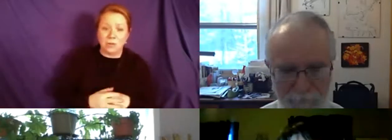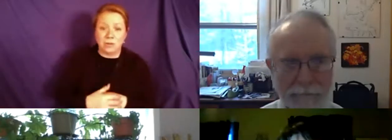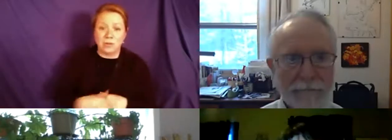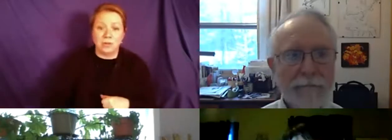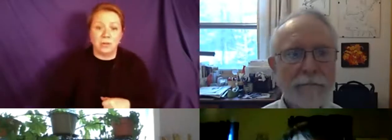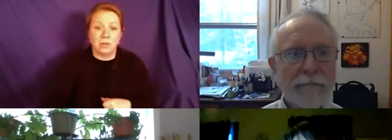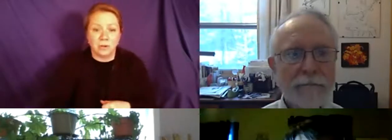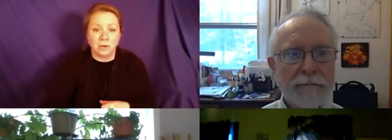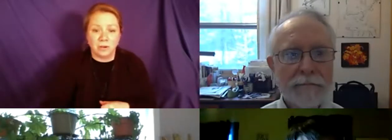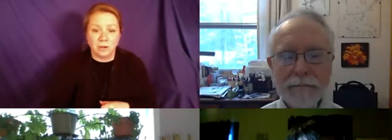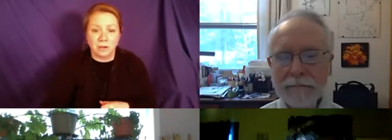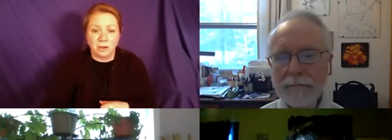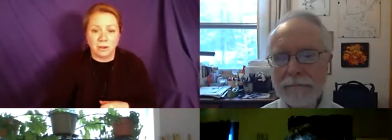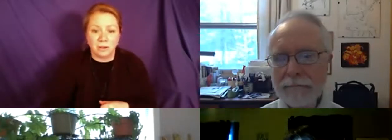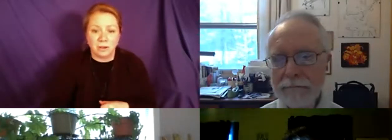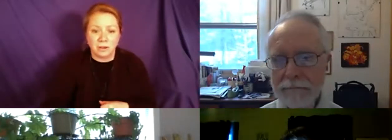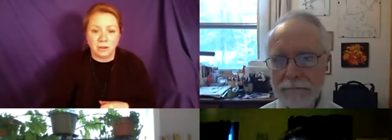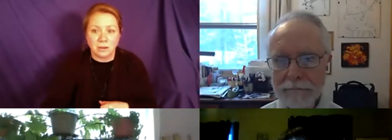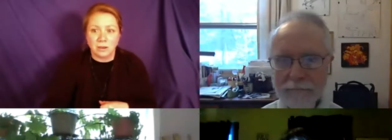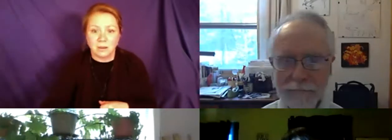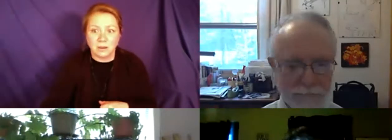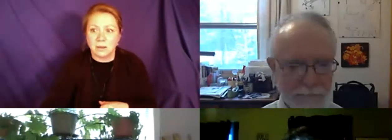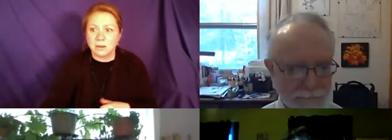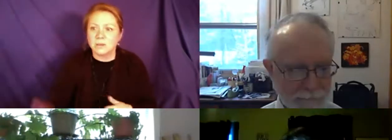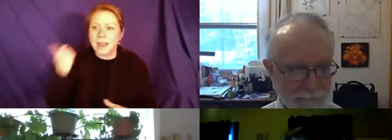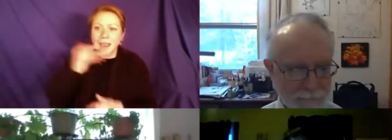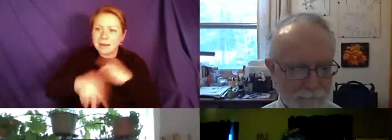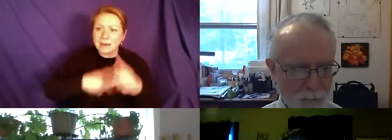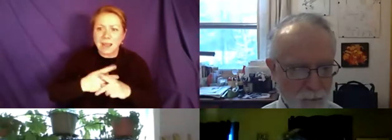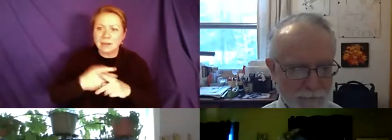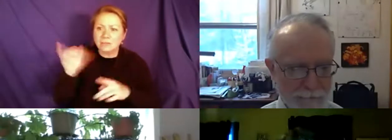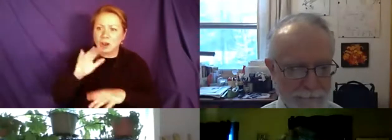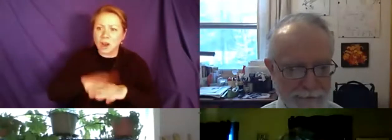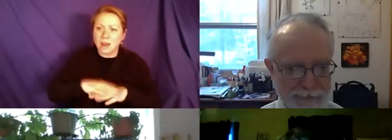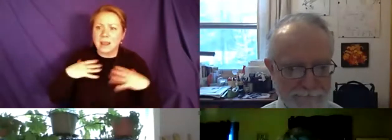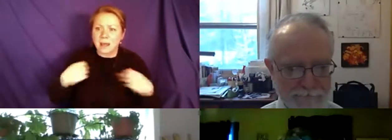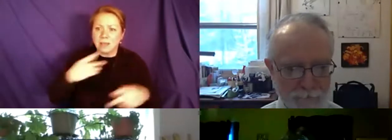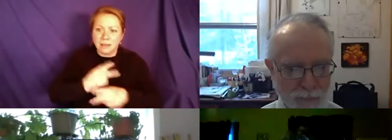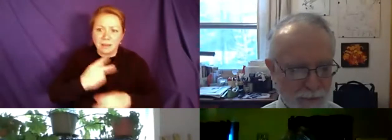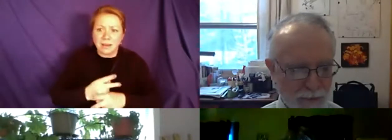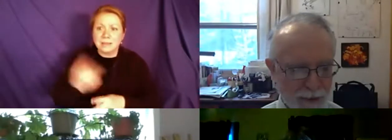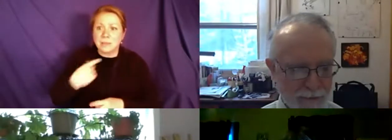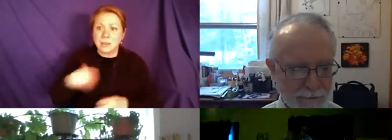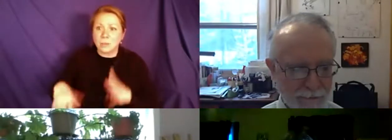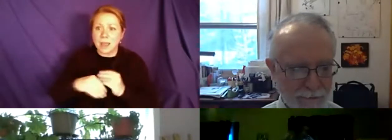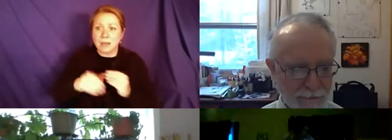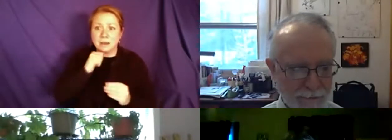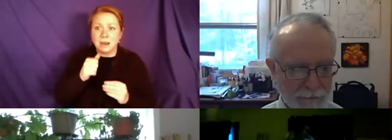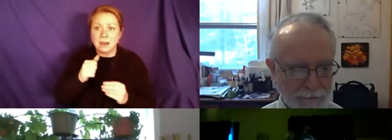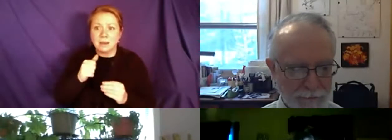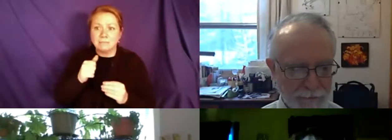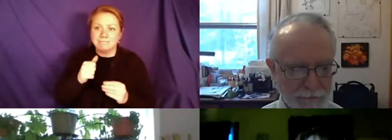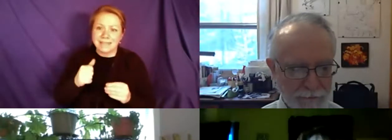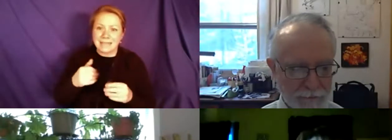any kind of insurance on the healthcare exchange, anything that we add that is not considered part of the essential benefits